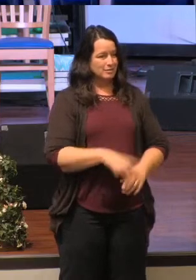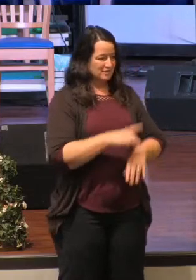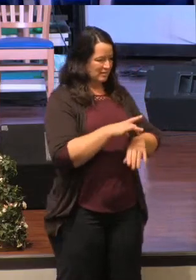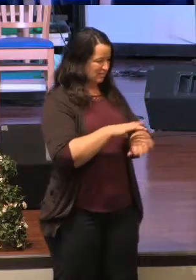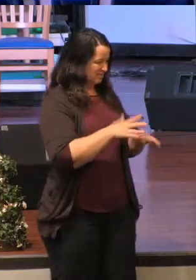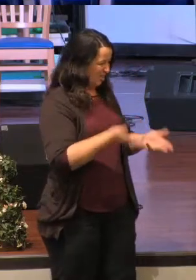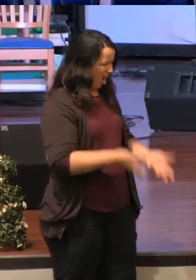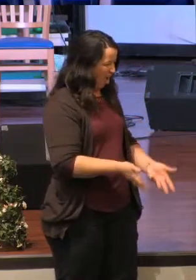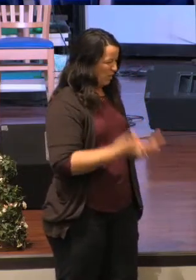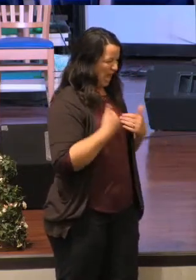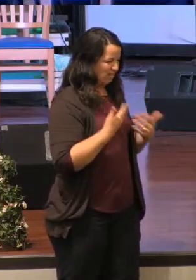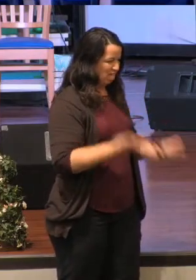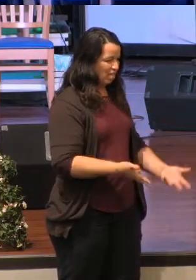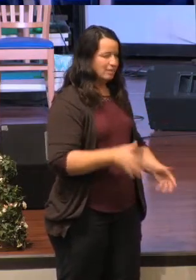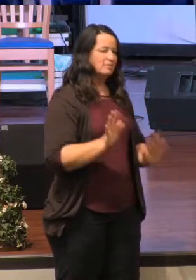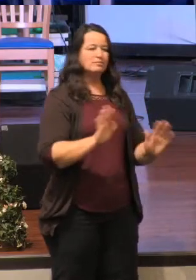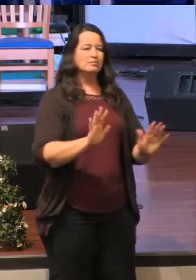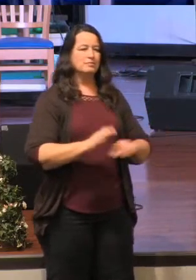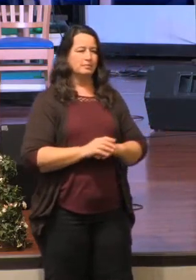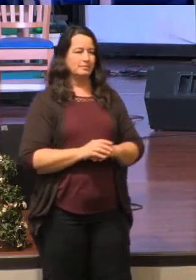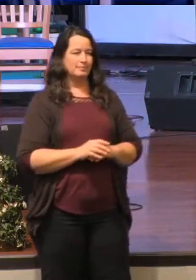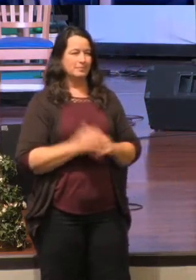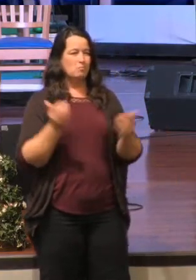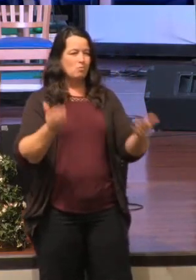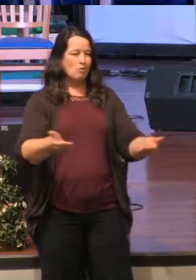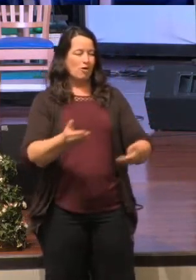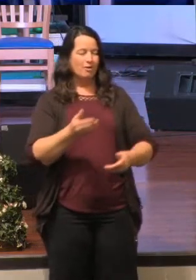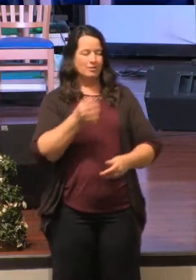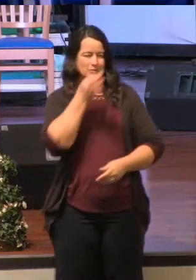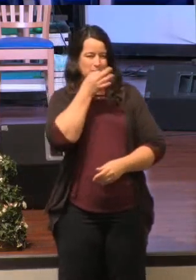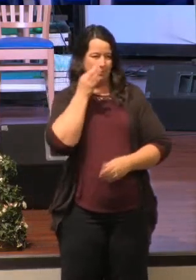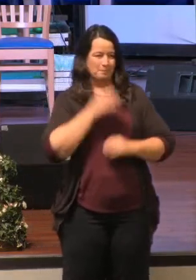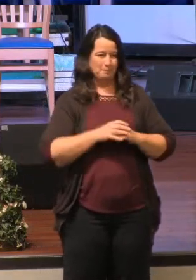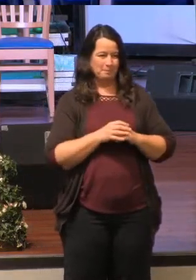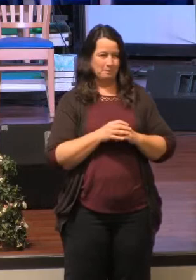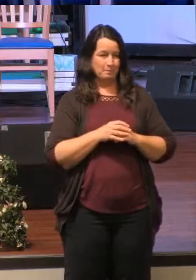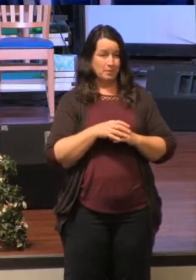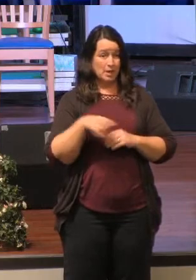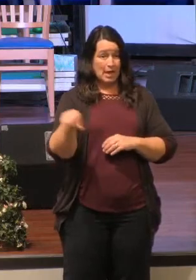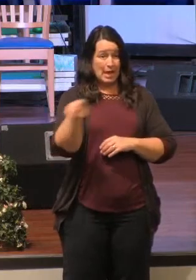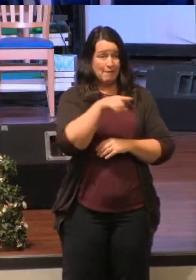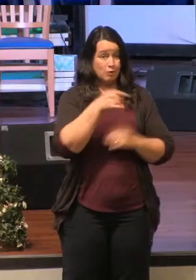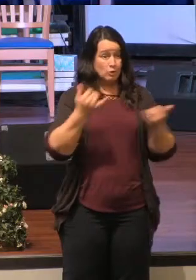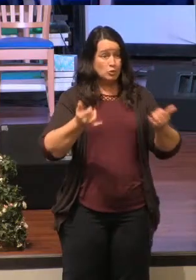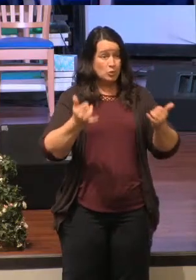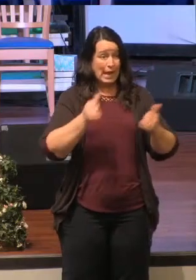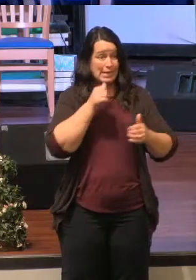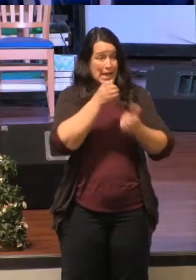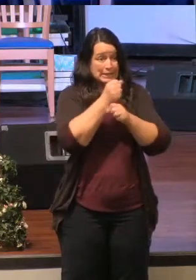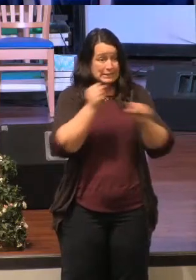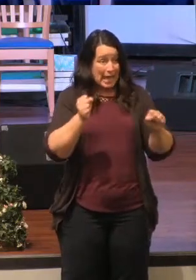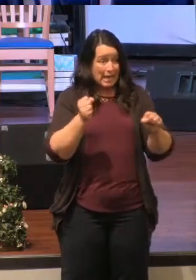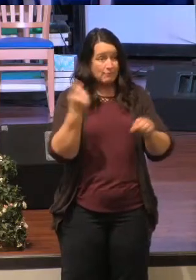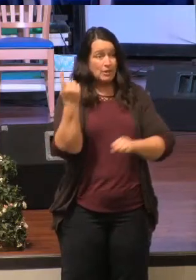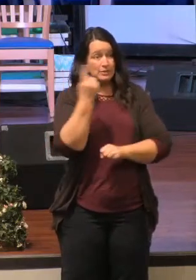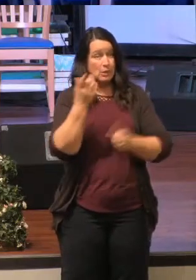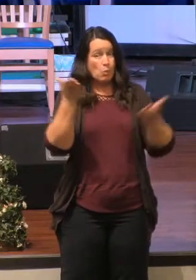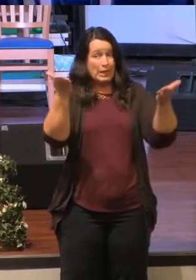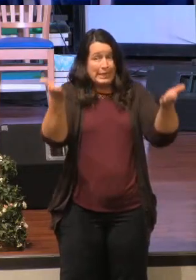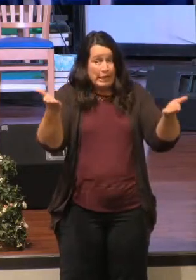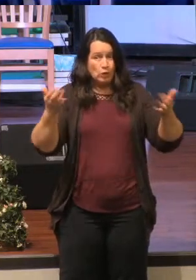And so we've got to move on and do the Lord's Supper. Let me just say this. You've heard enough of the gospel. If you're here today and you're not saved, then I got to believe there's at least someone here